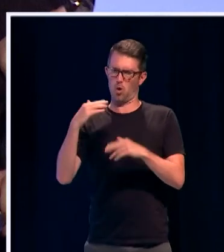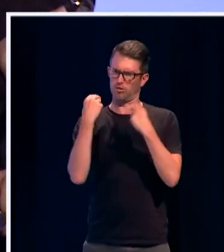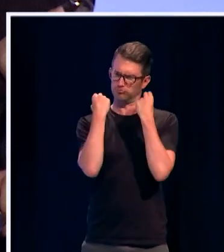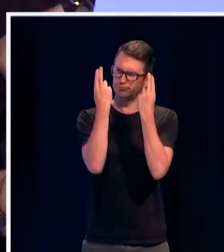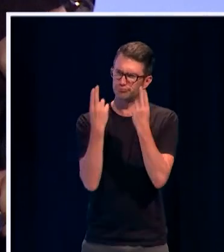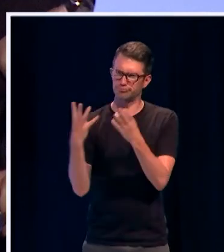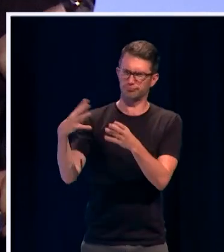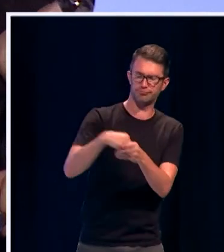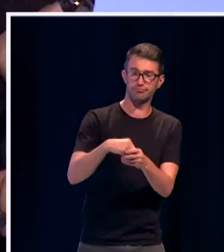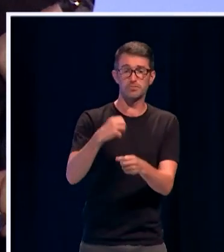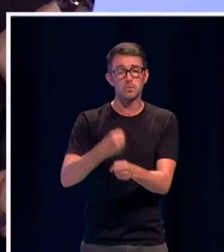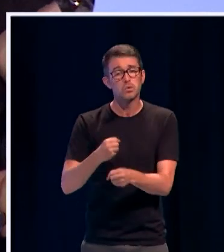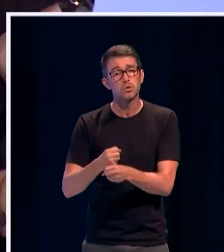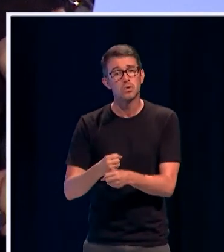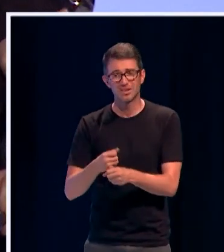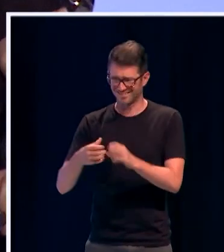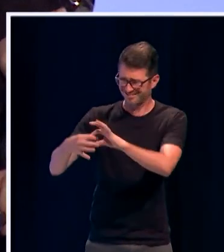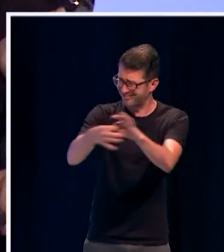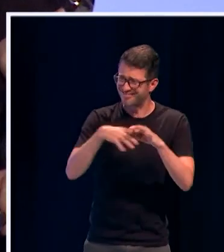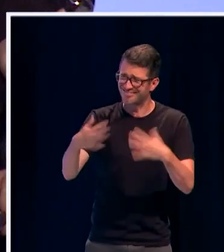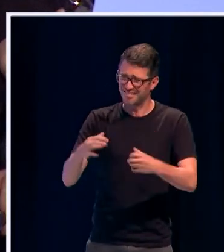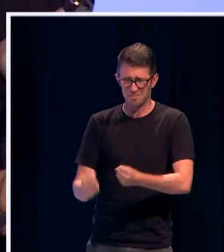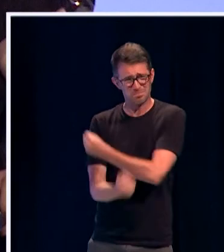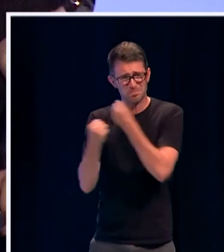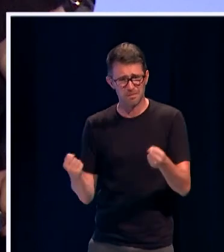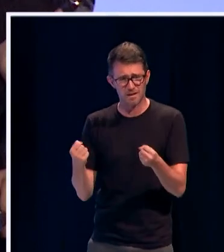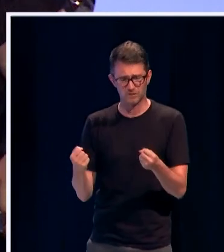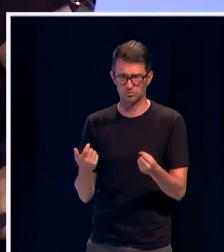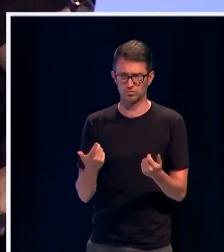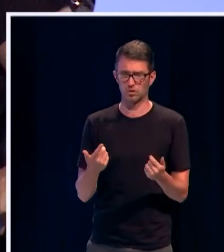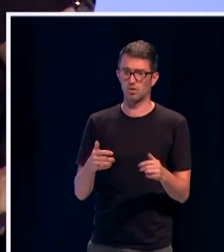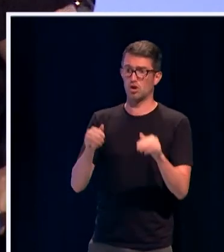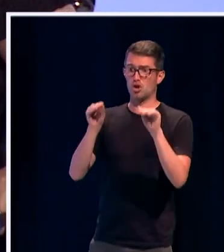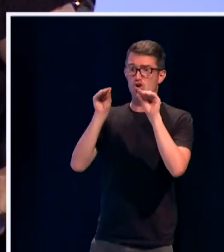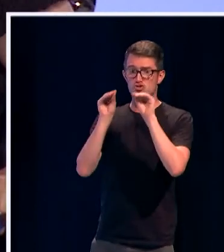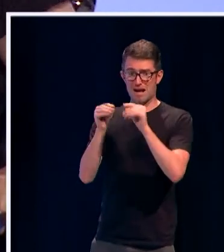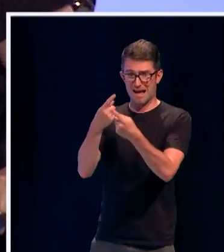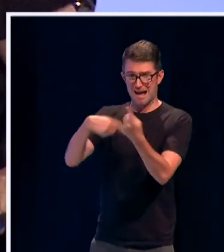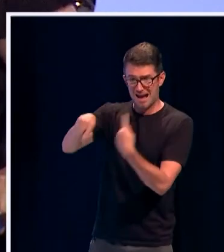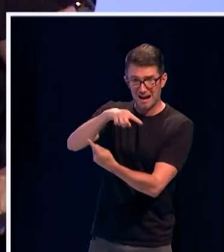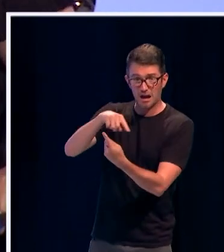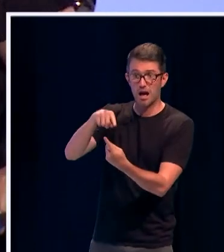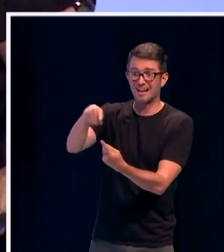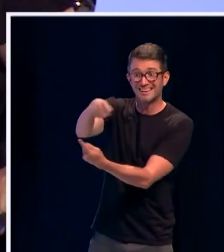to be the trainers for the future trainers. In order to make it more effectiveness, we heard also that